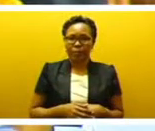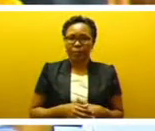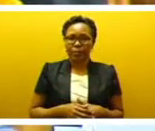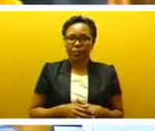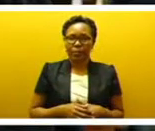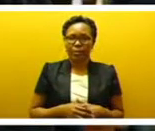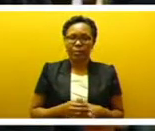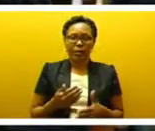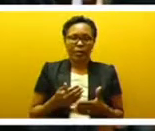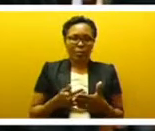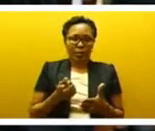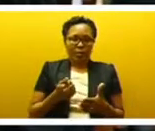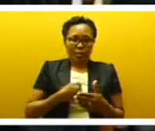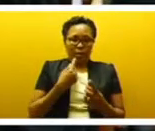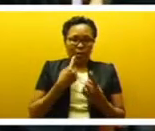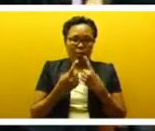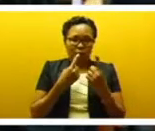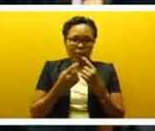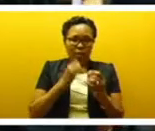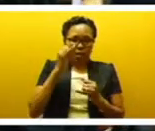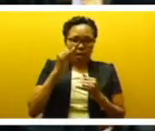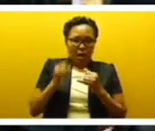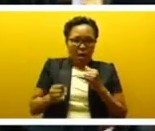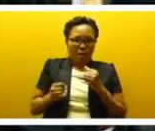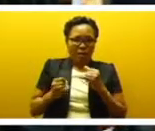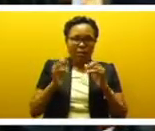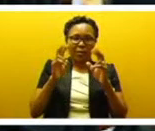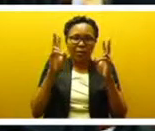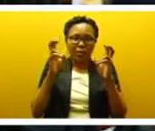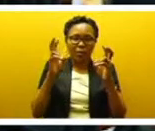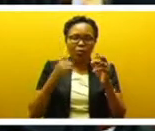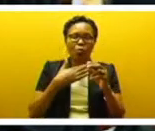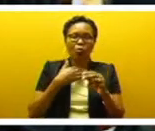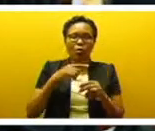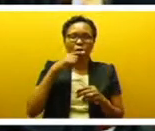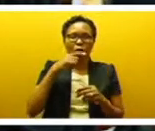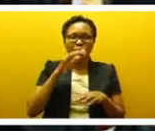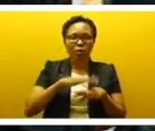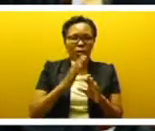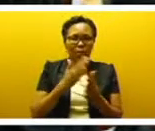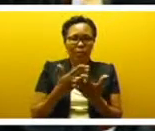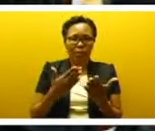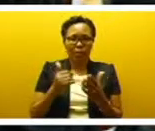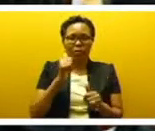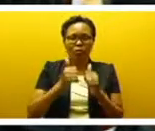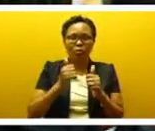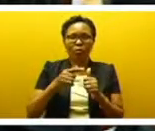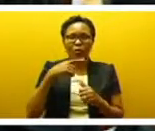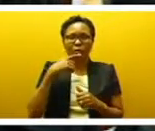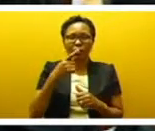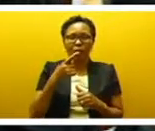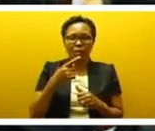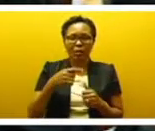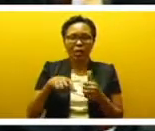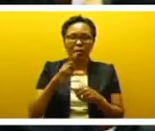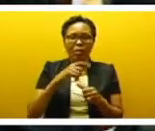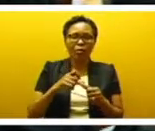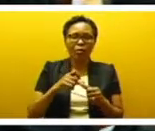Before I go to my last issue, I want to comment on something that was said about no